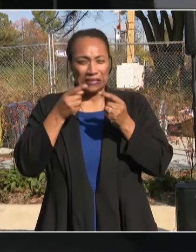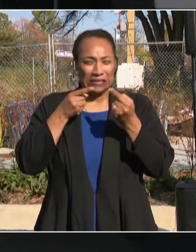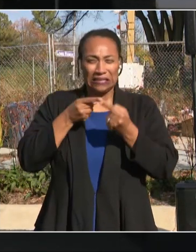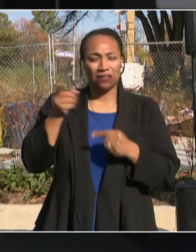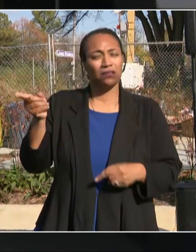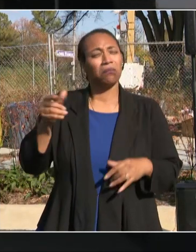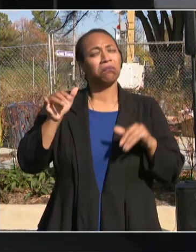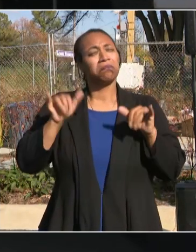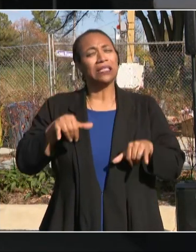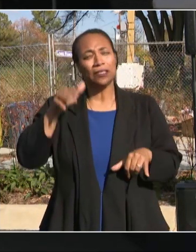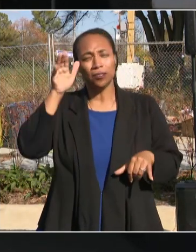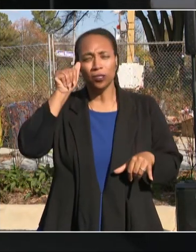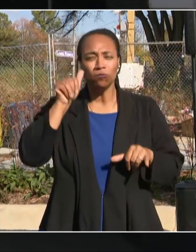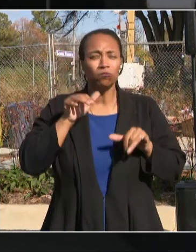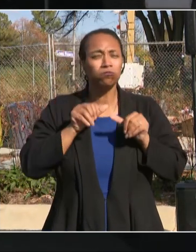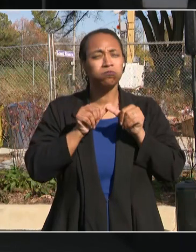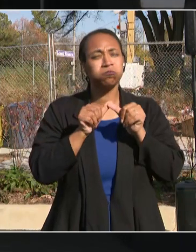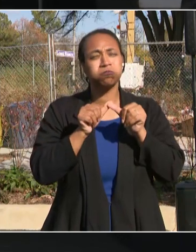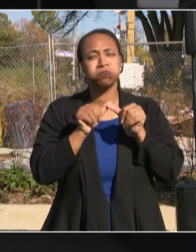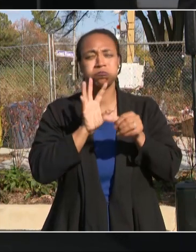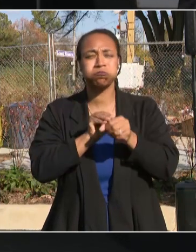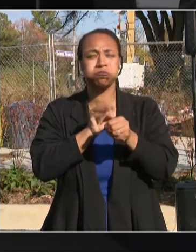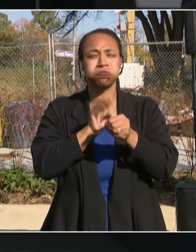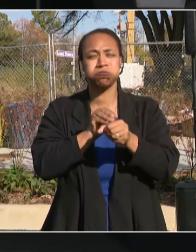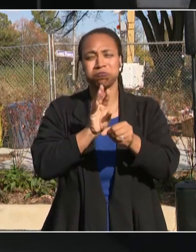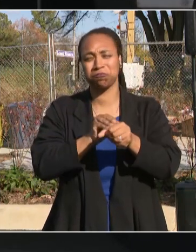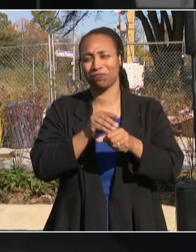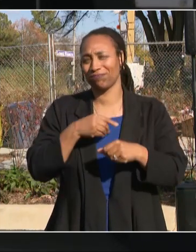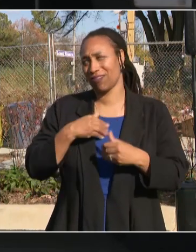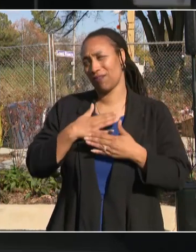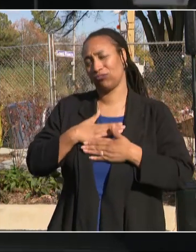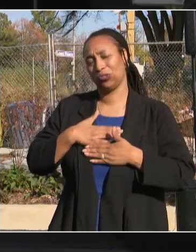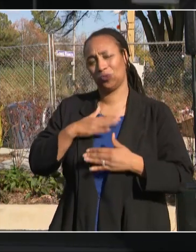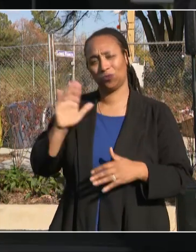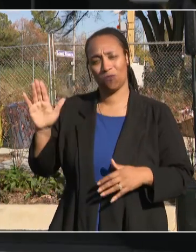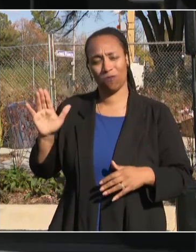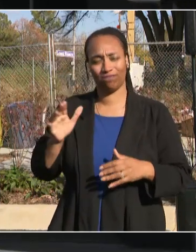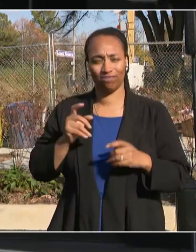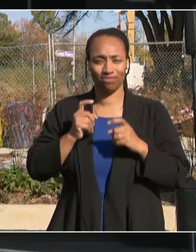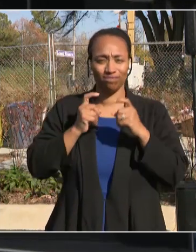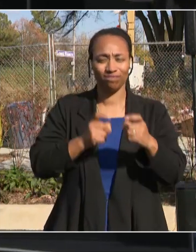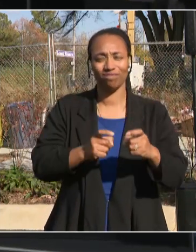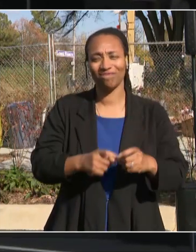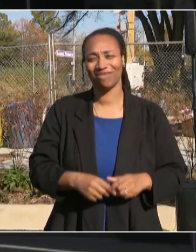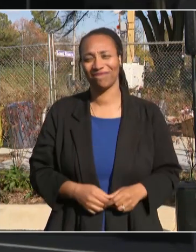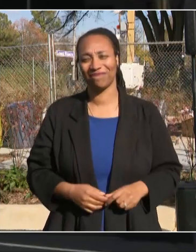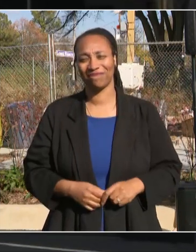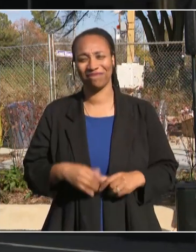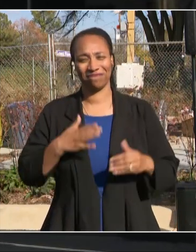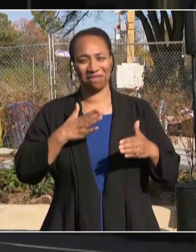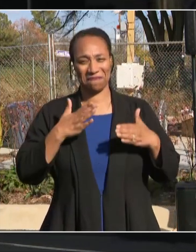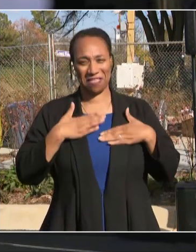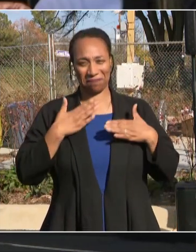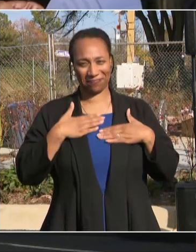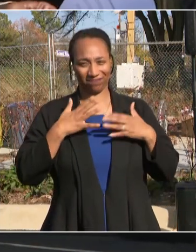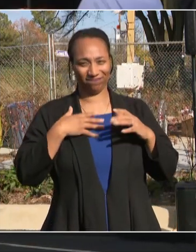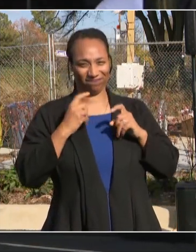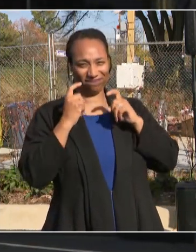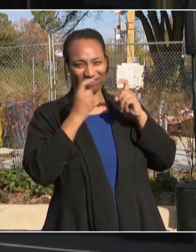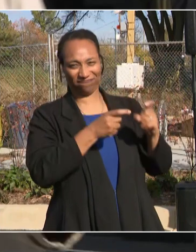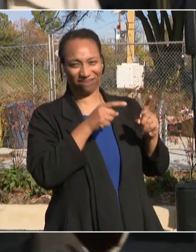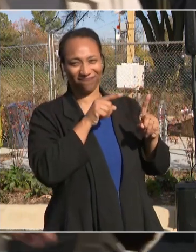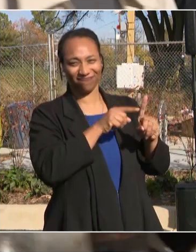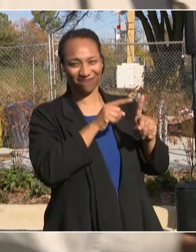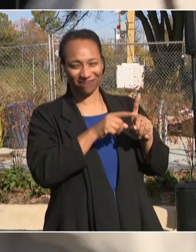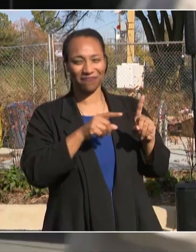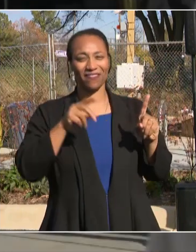brother. Now, I'm pleased to introduce from POA as Vice President of Real Estate Development, Maya Shanklin Roberts. I got it right?